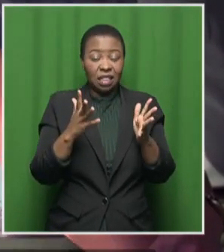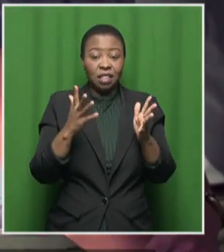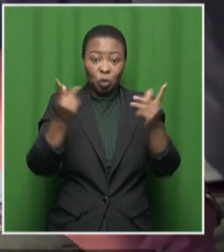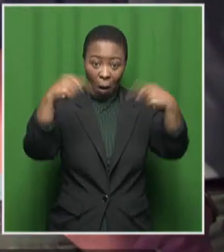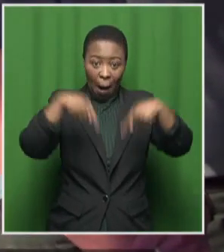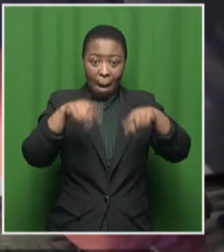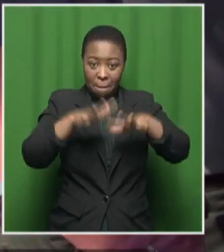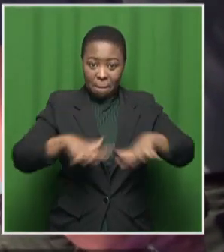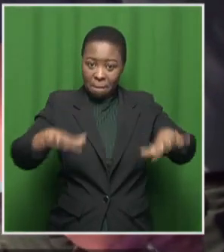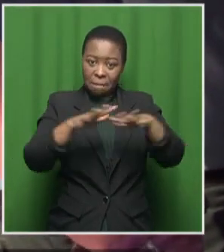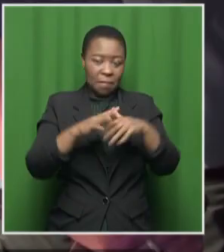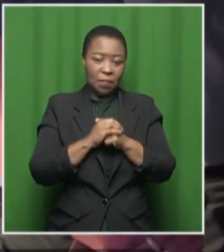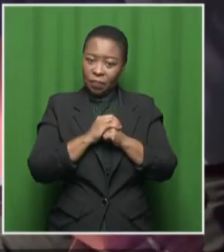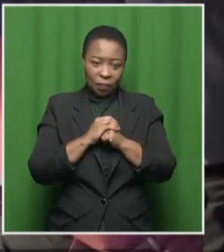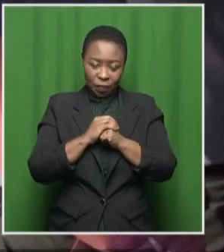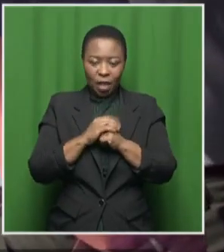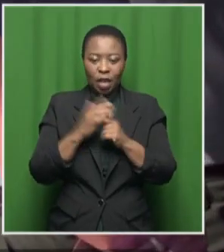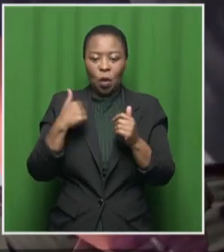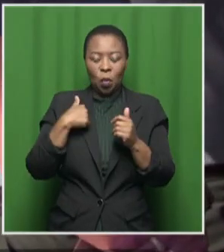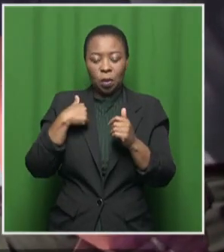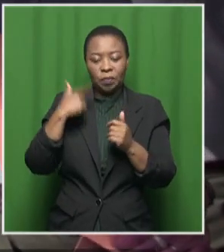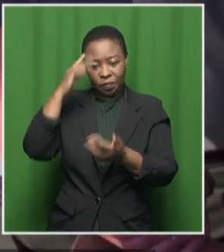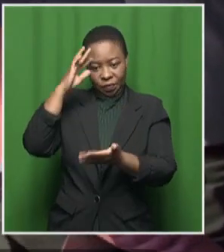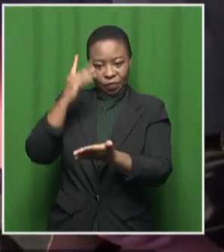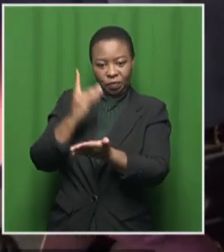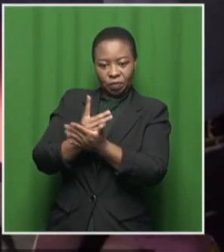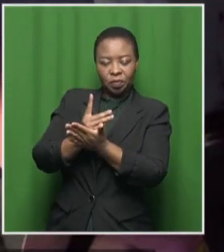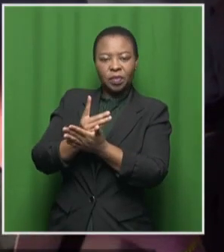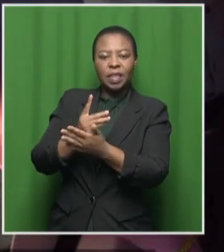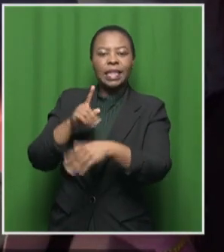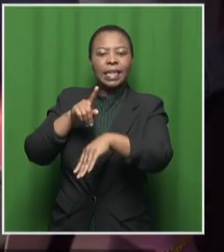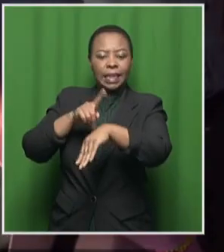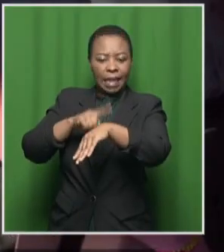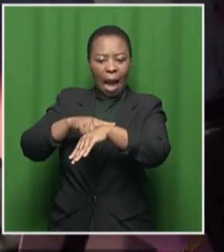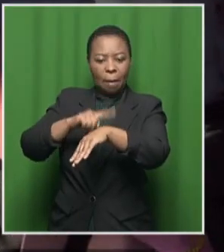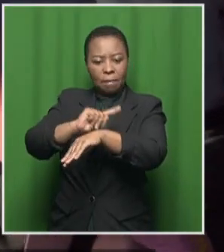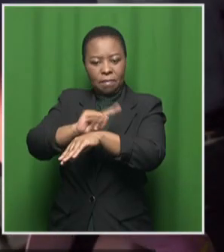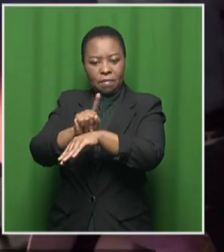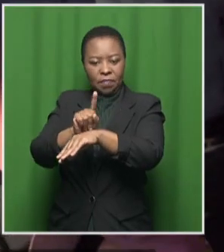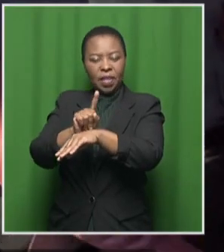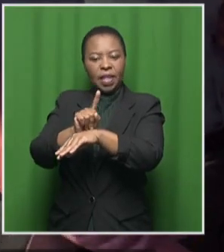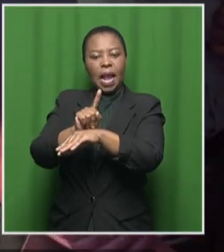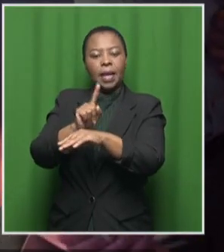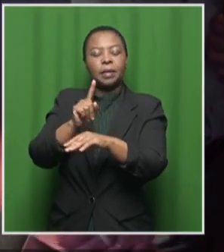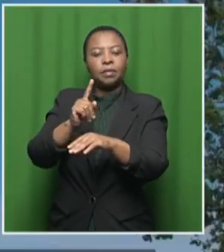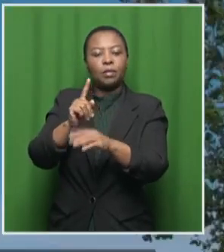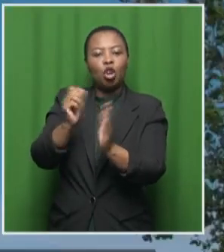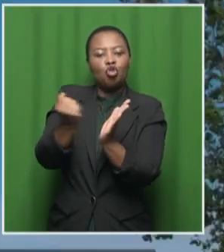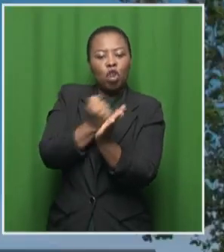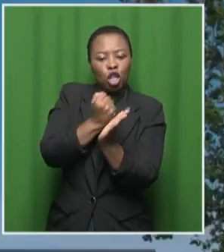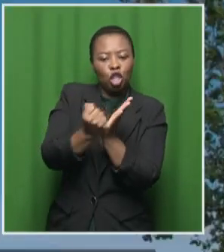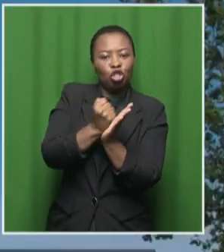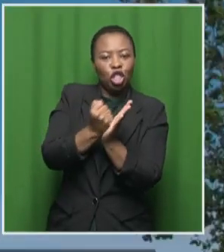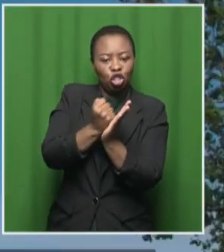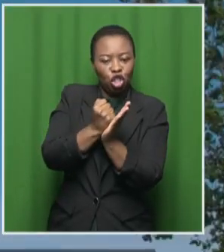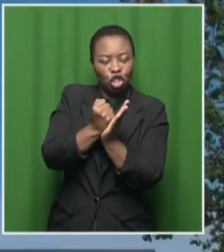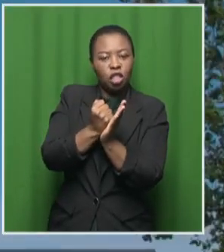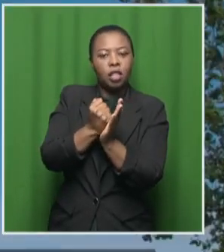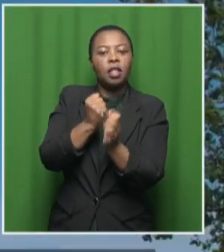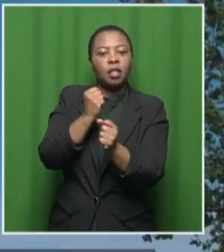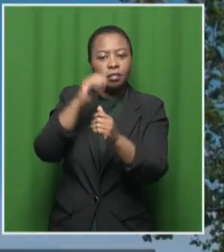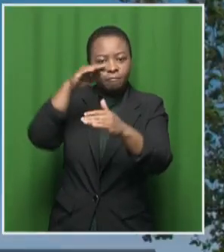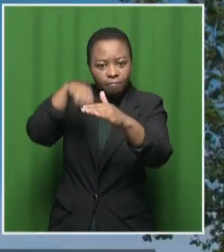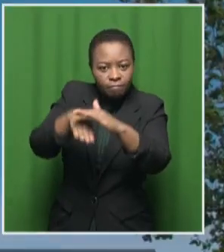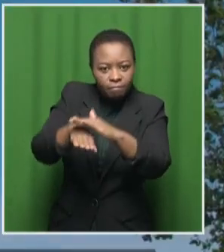monument. So we went to a time ticket system, kind of advanced registration for getting into